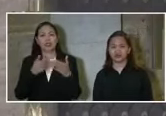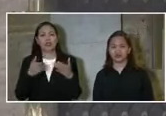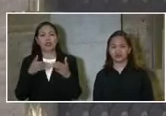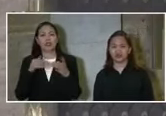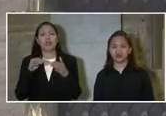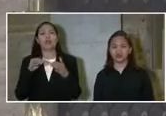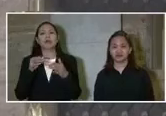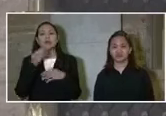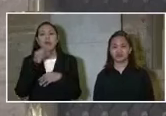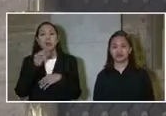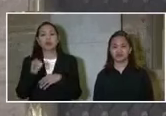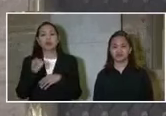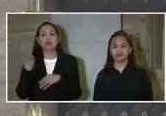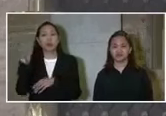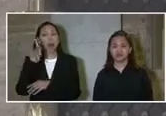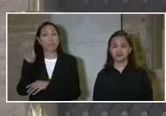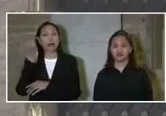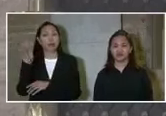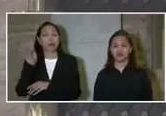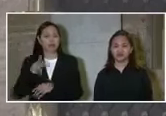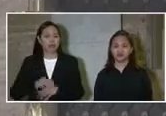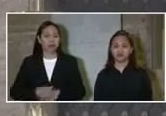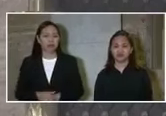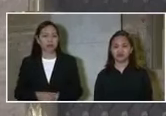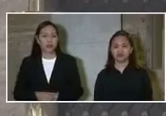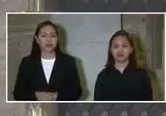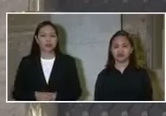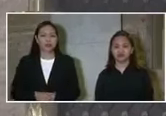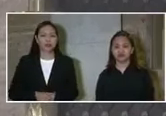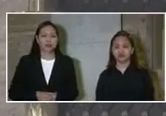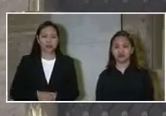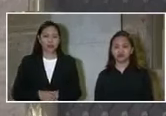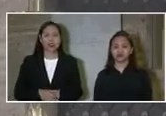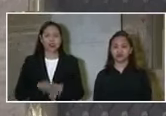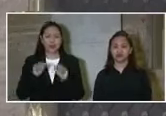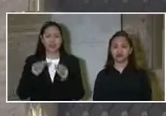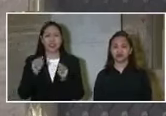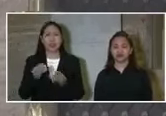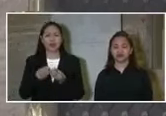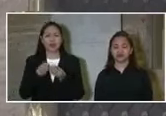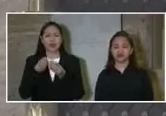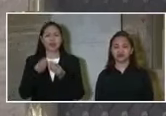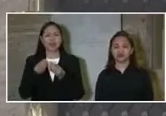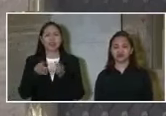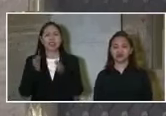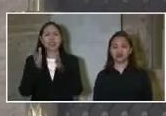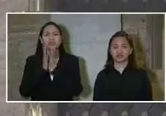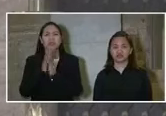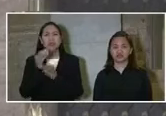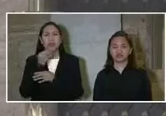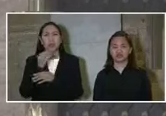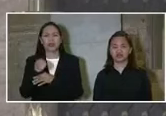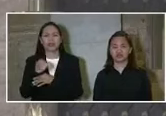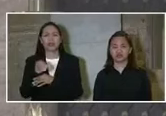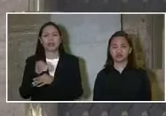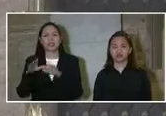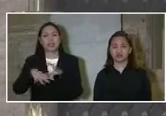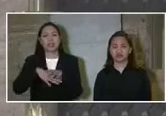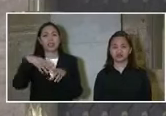palaspas. You may give your orders, your pre-orders as you exit the cathedral.